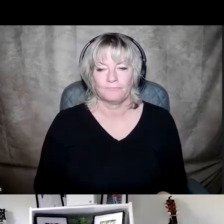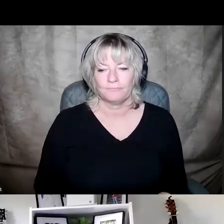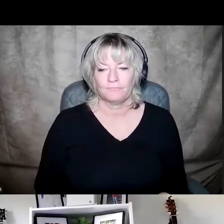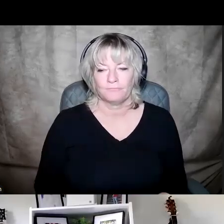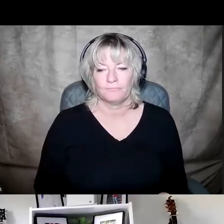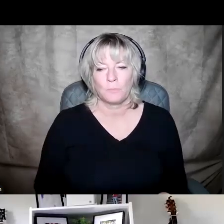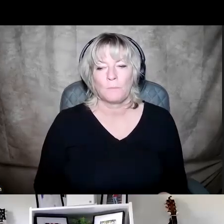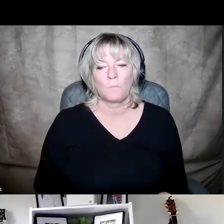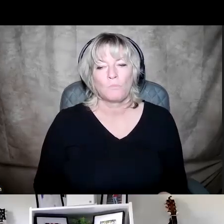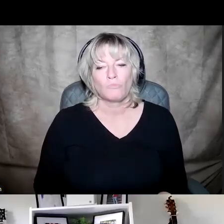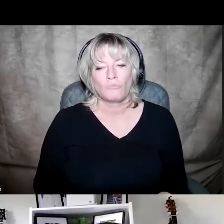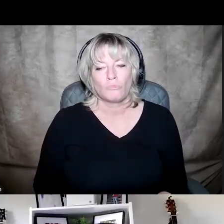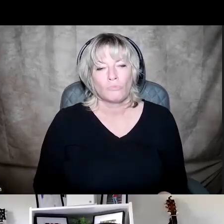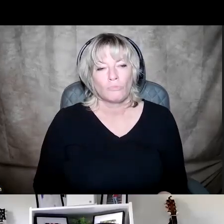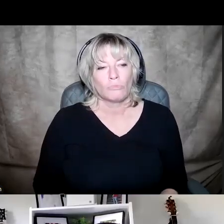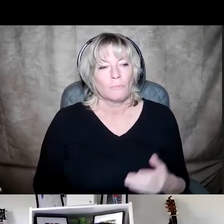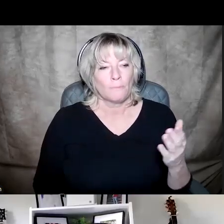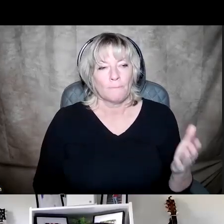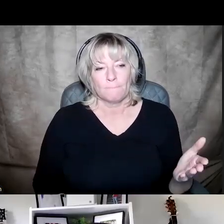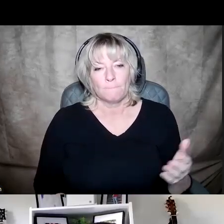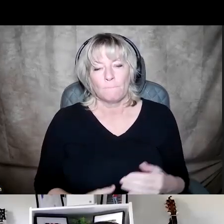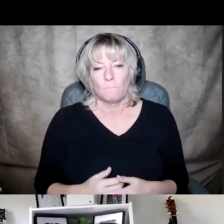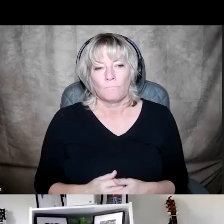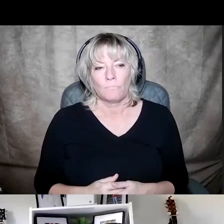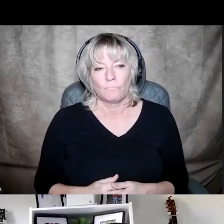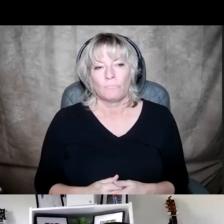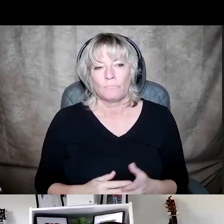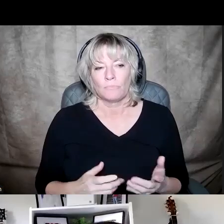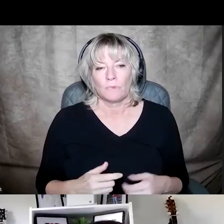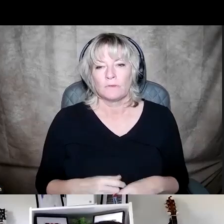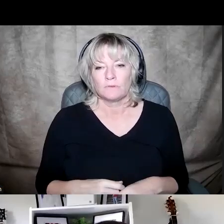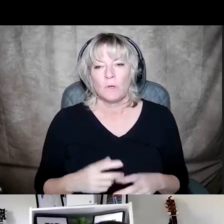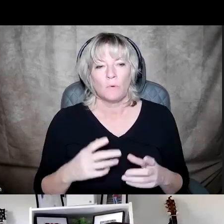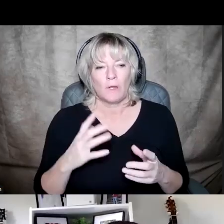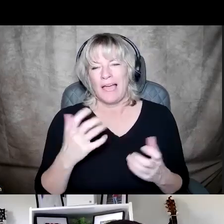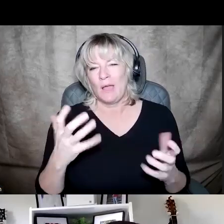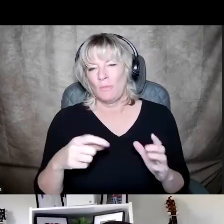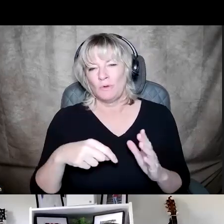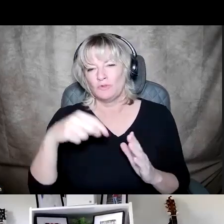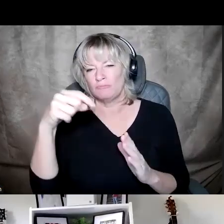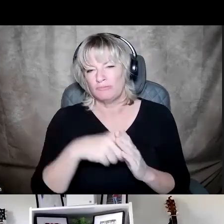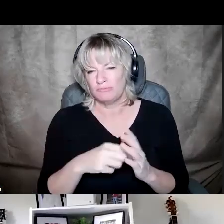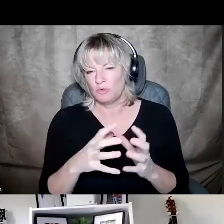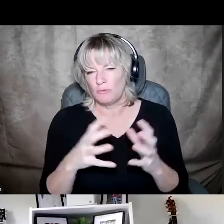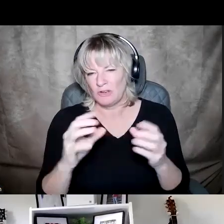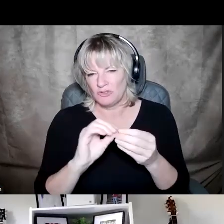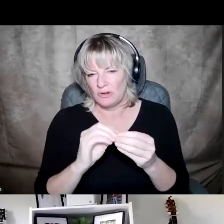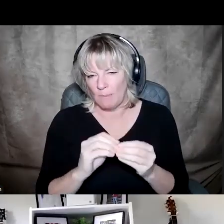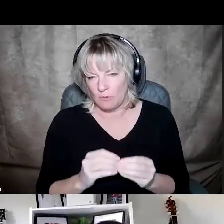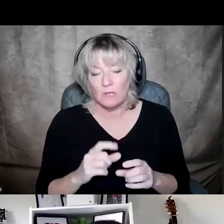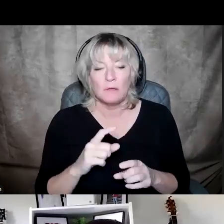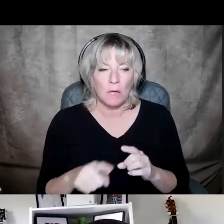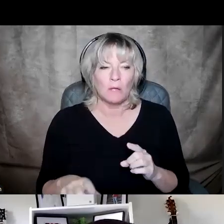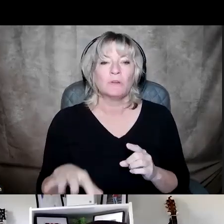Great. And so just for sort of issues around time, I won't be able to go into too much detail on the quantitative findings, but what we did find is